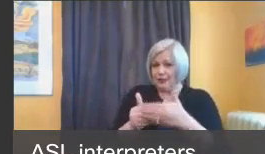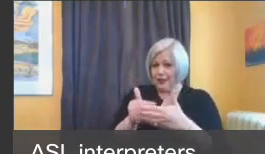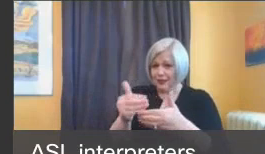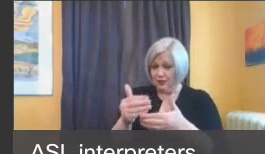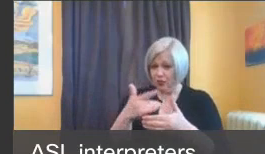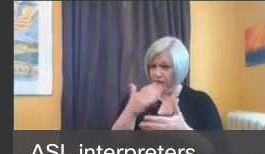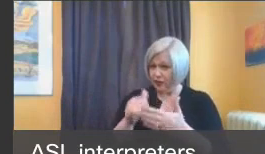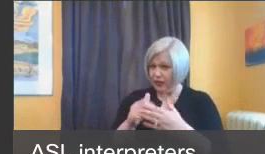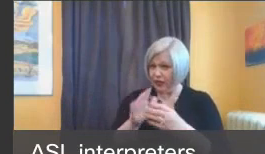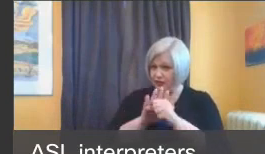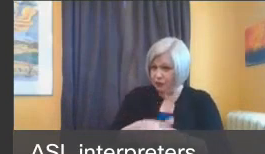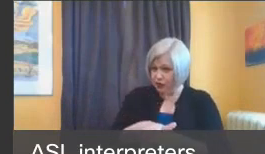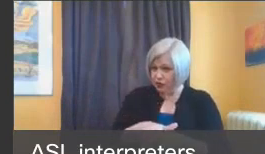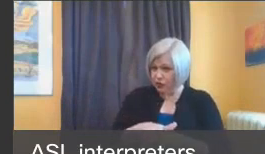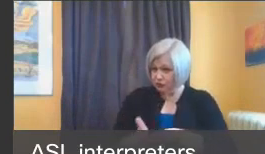when you take those steps?